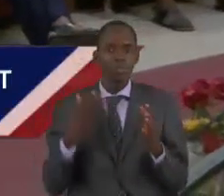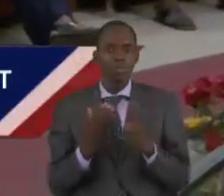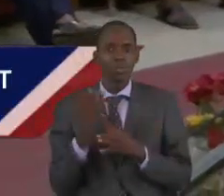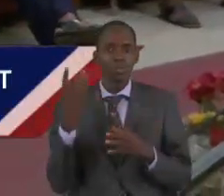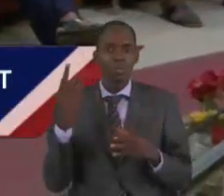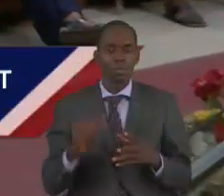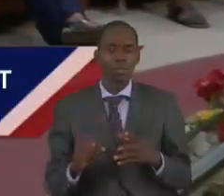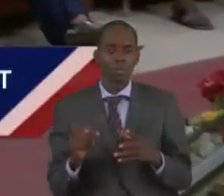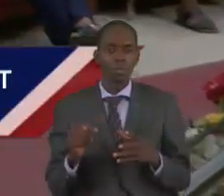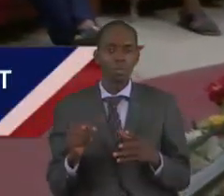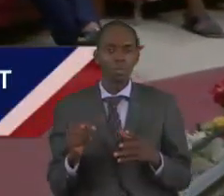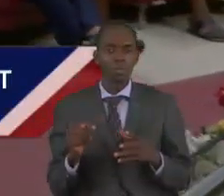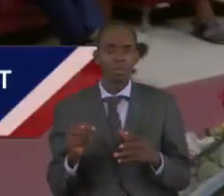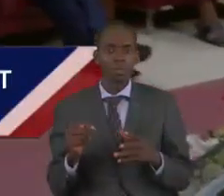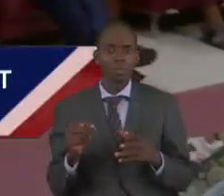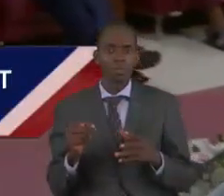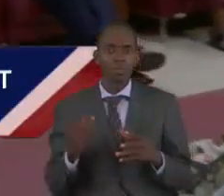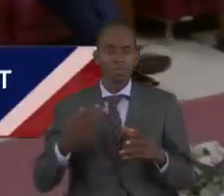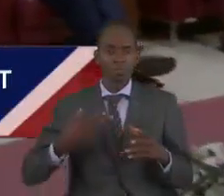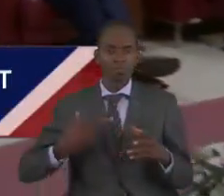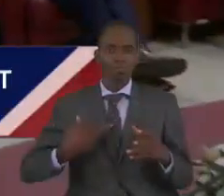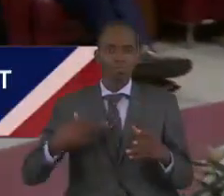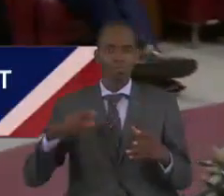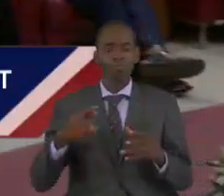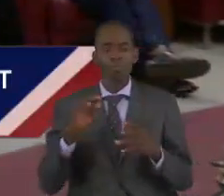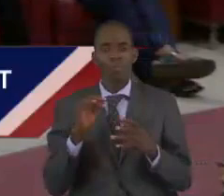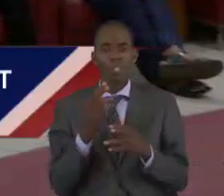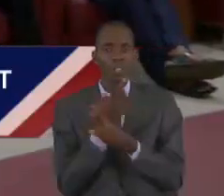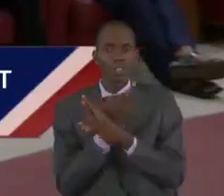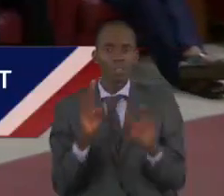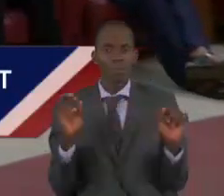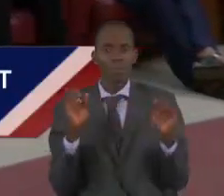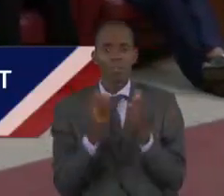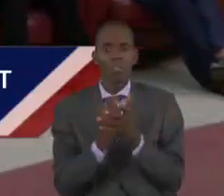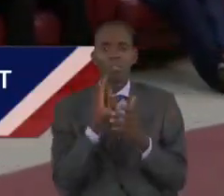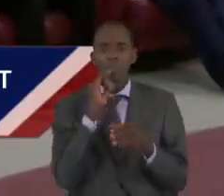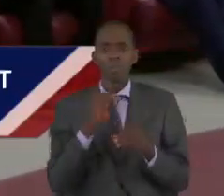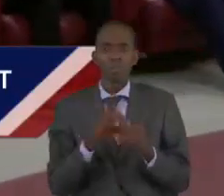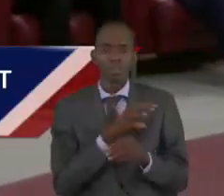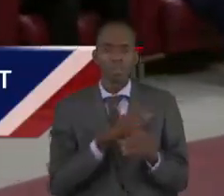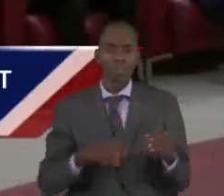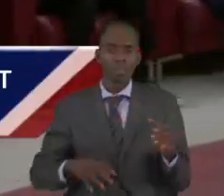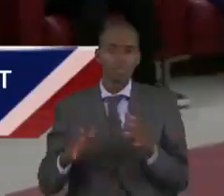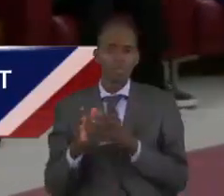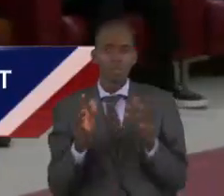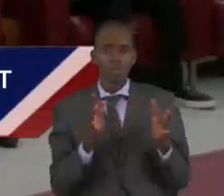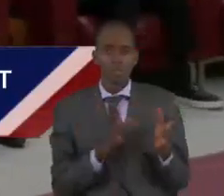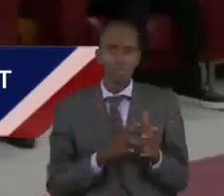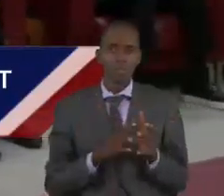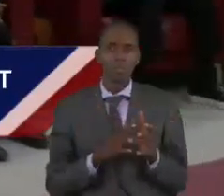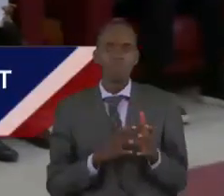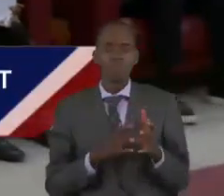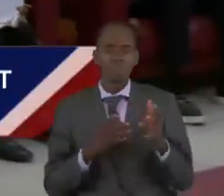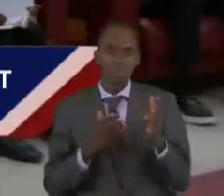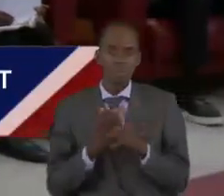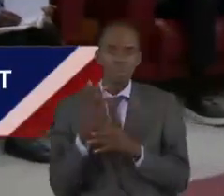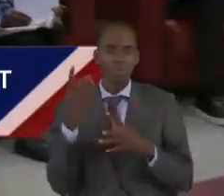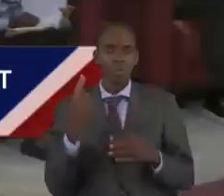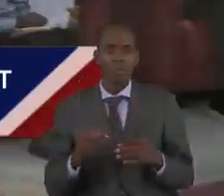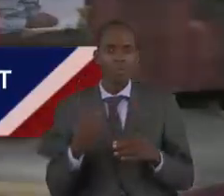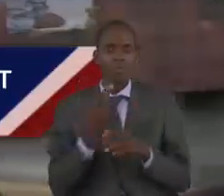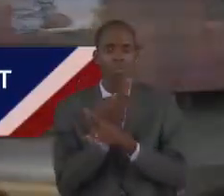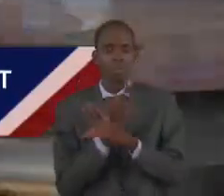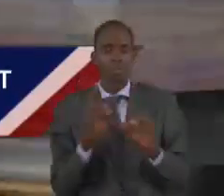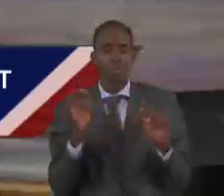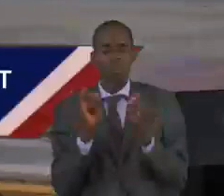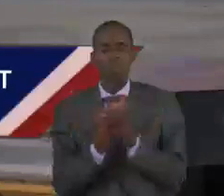redemption that is in Christ Jesus. Justified freely through the redemption that is in Christ